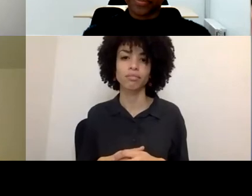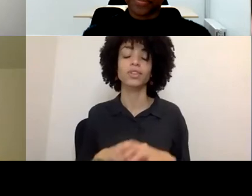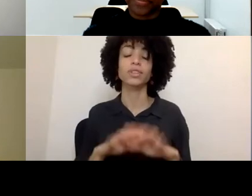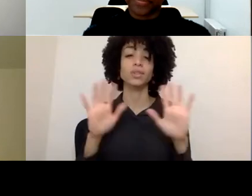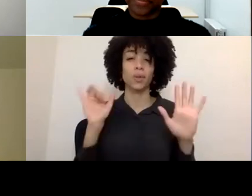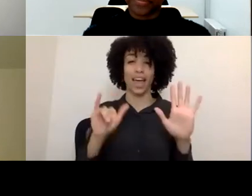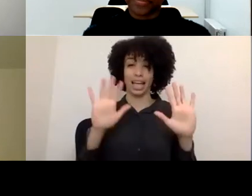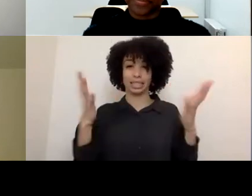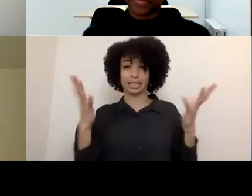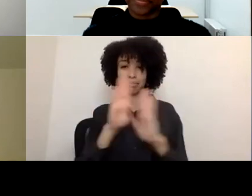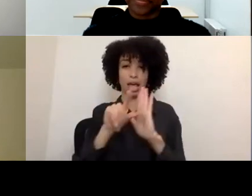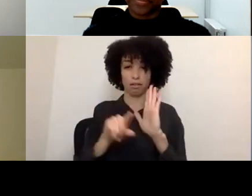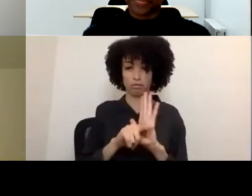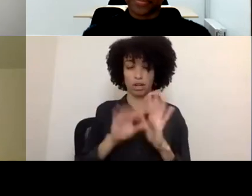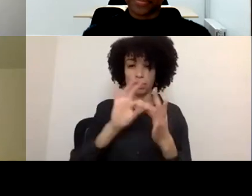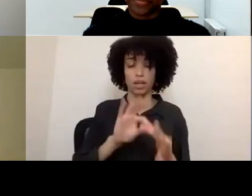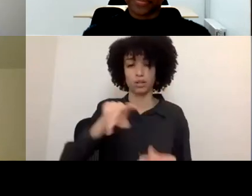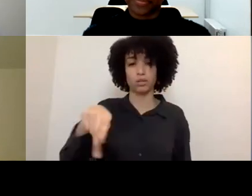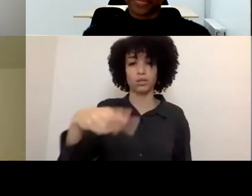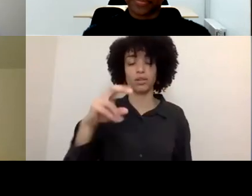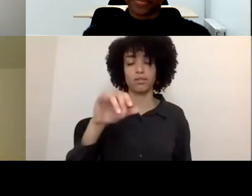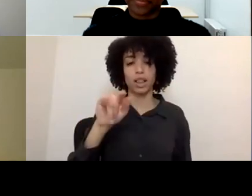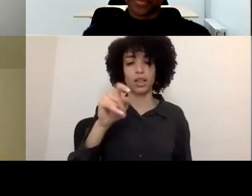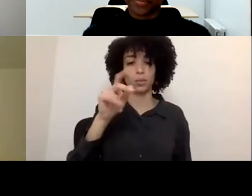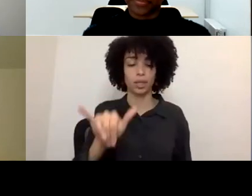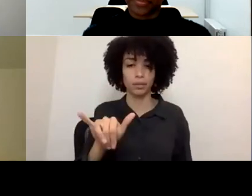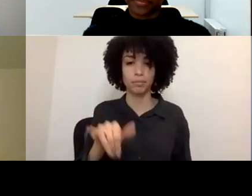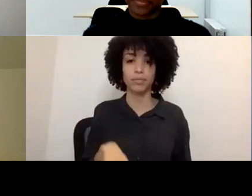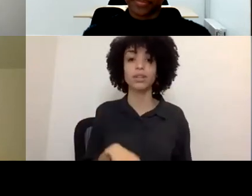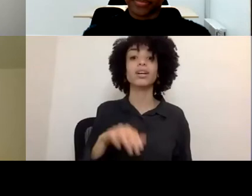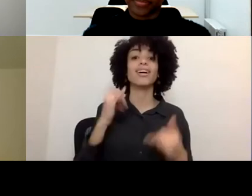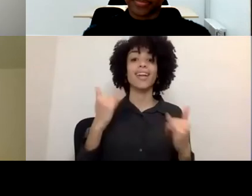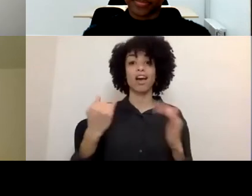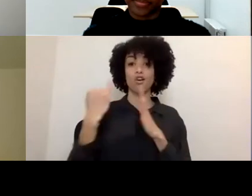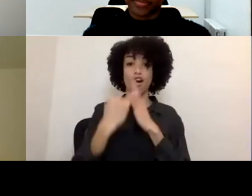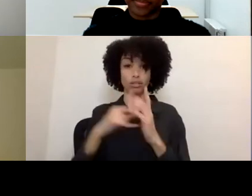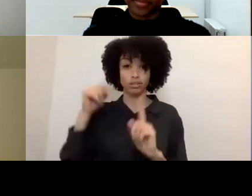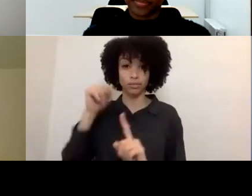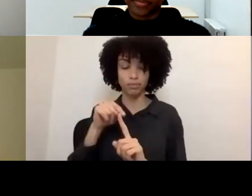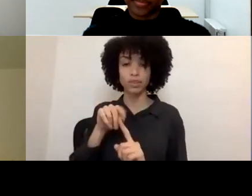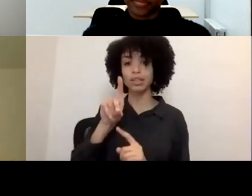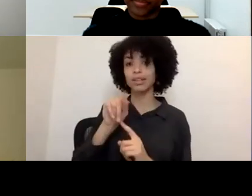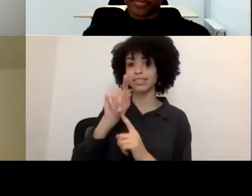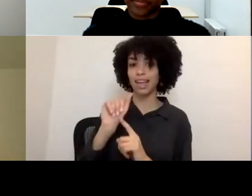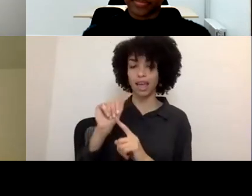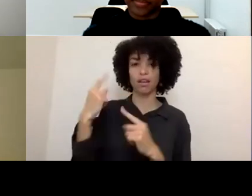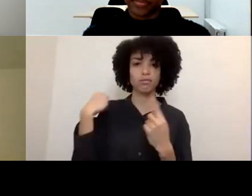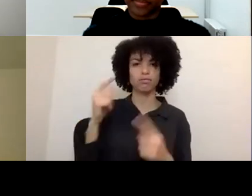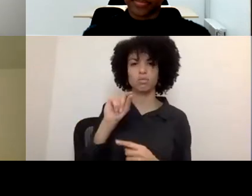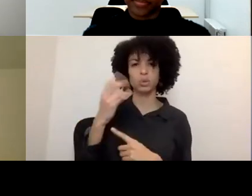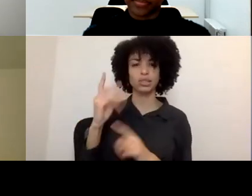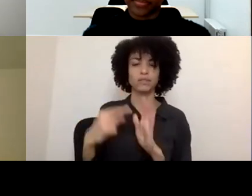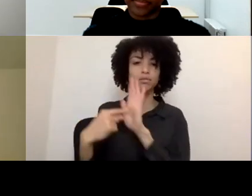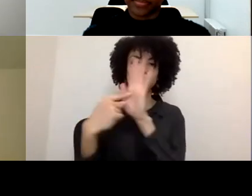overall, right? So, and now about arts philanthropy. The data since 2017 have exposed stark inequities in